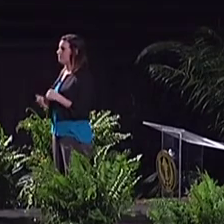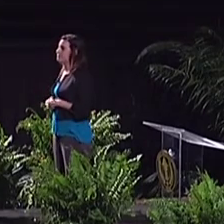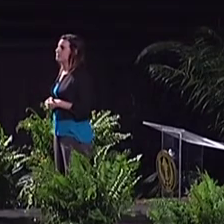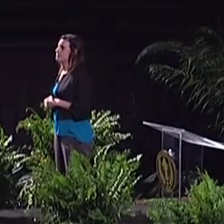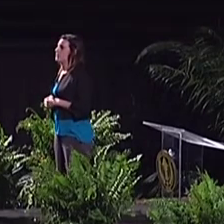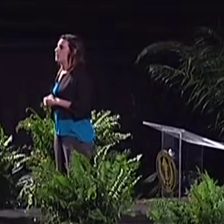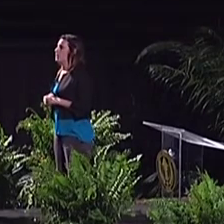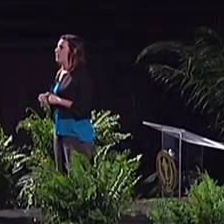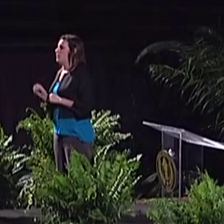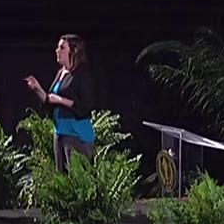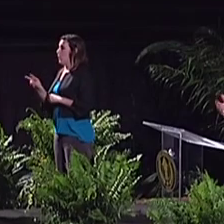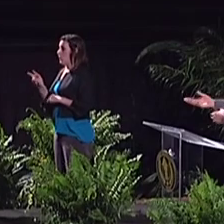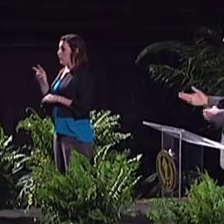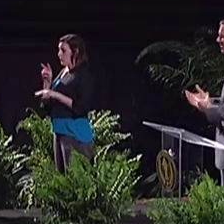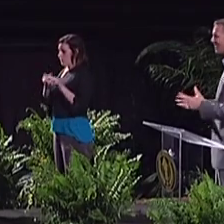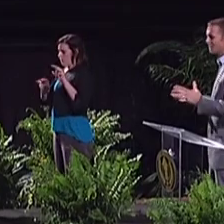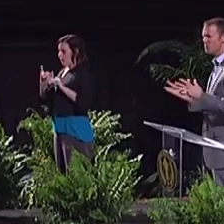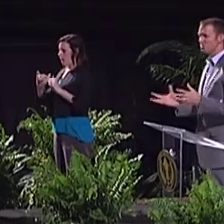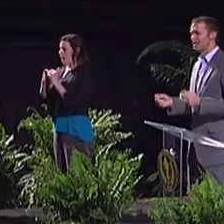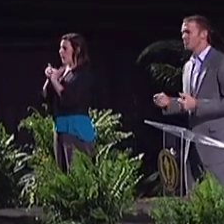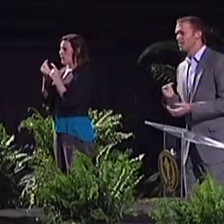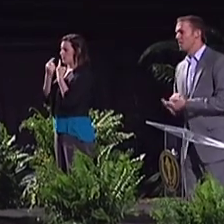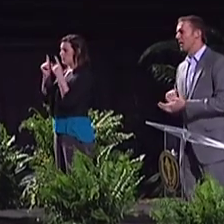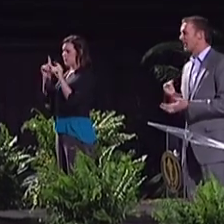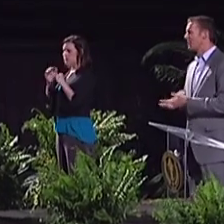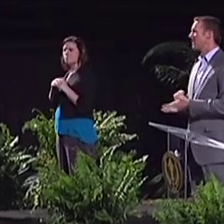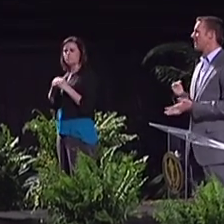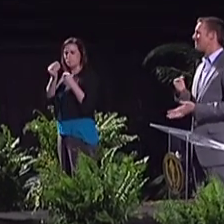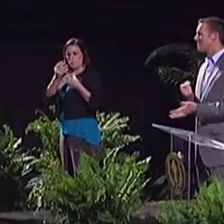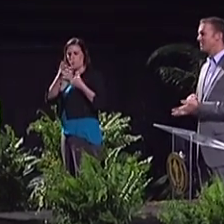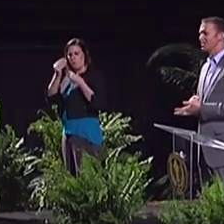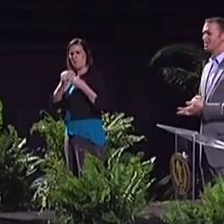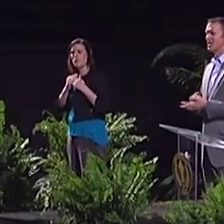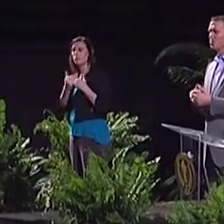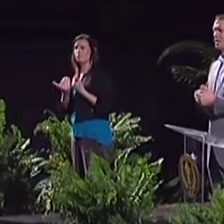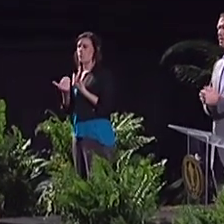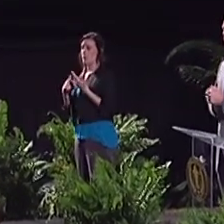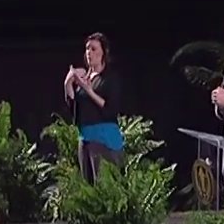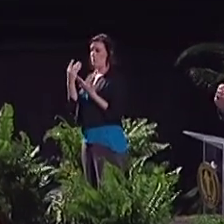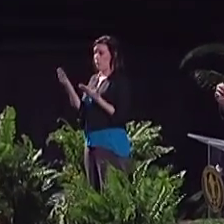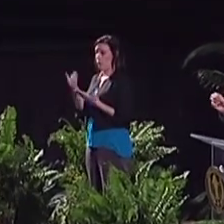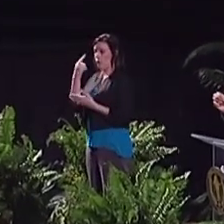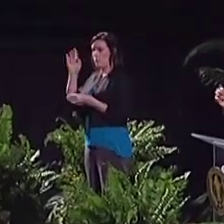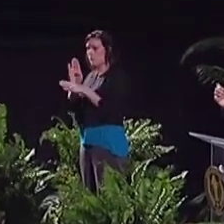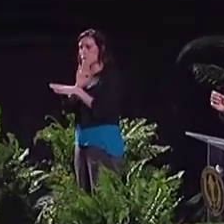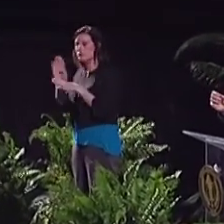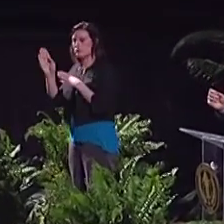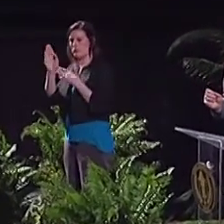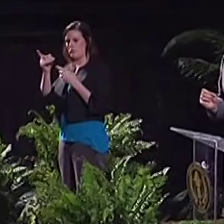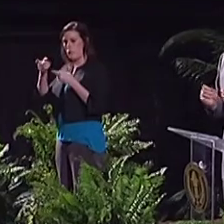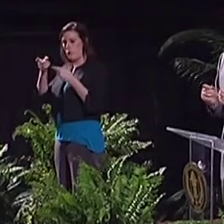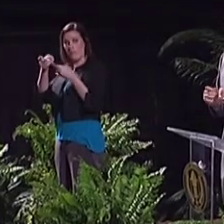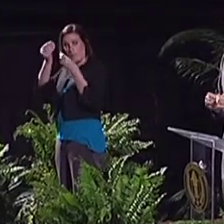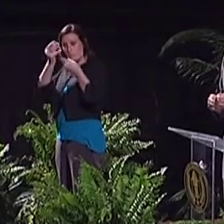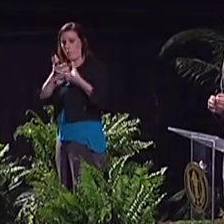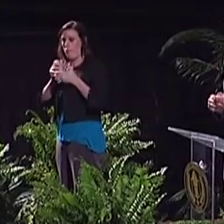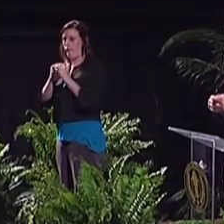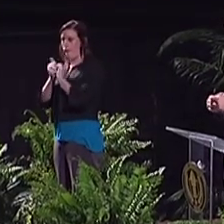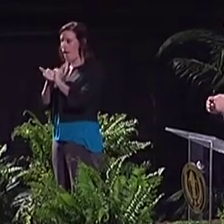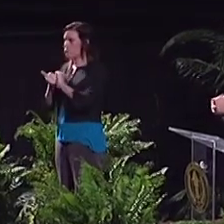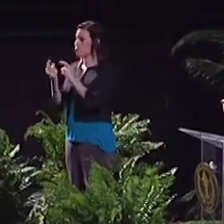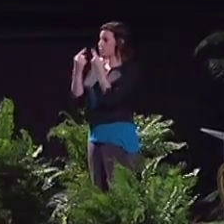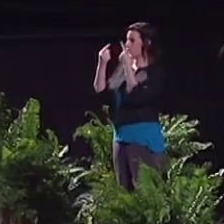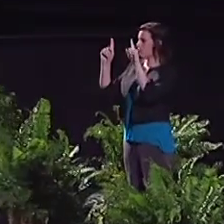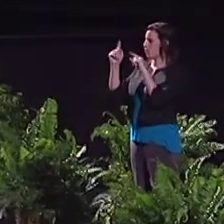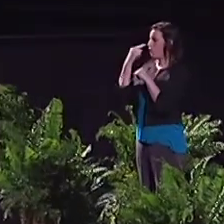So as we look at it, we go, how do we have success? Eric, this is great. Just tell me. I came here. I'm business. Give me the secret pill on how to have